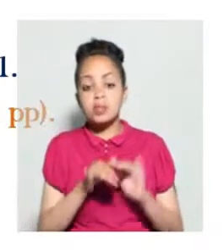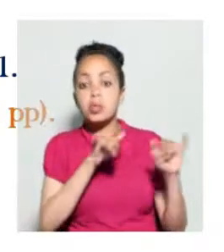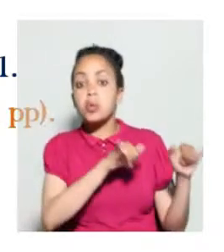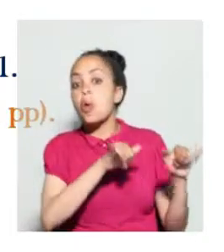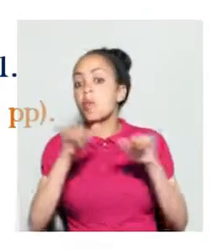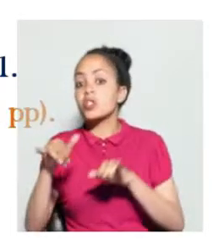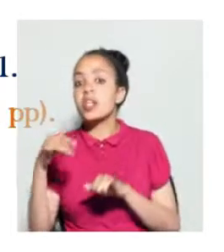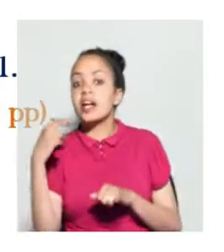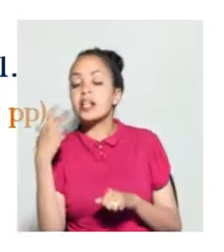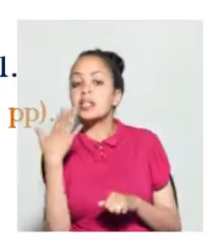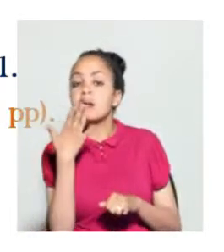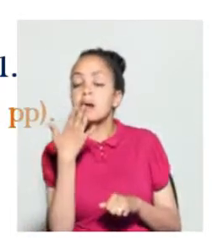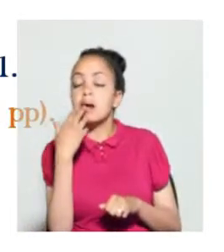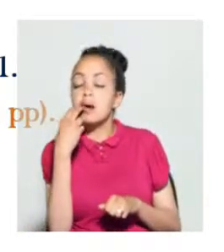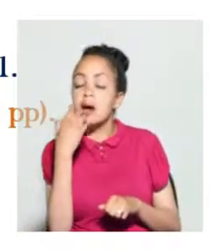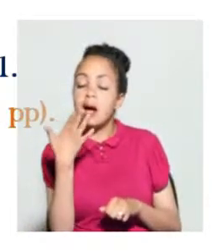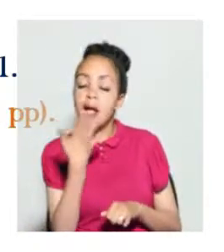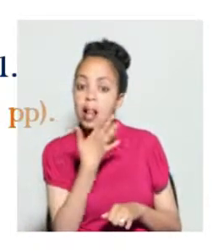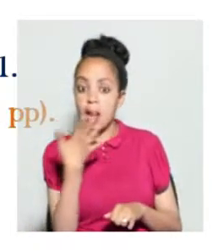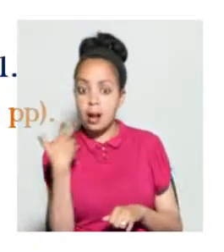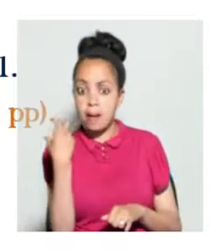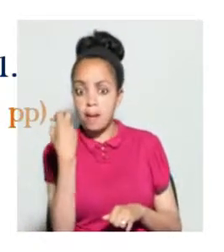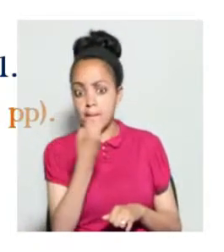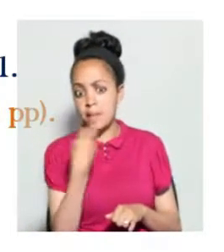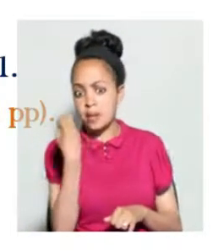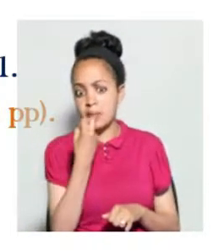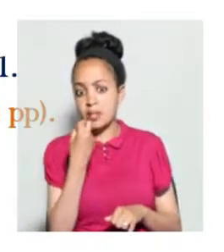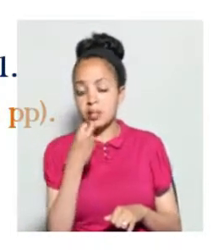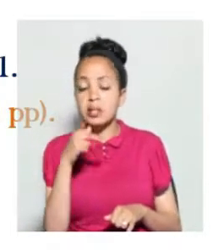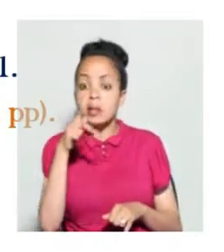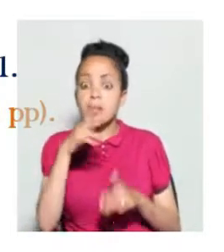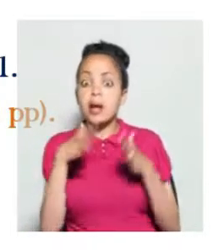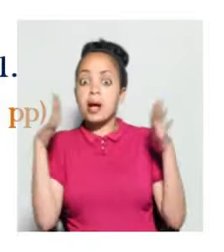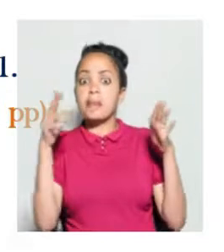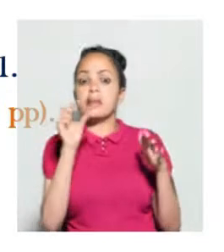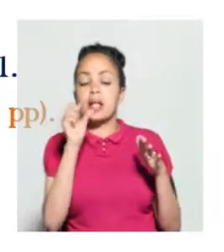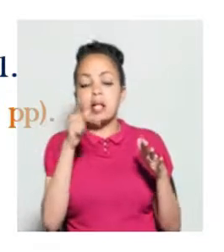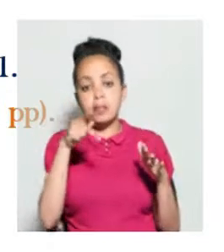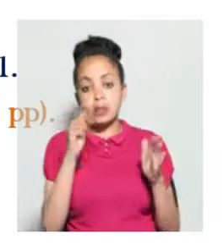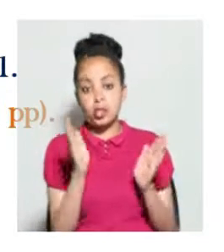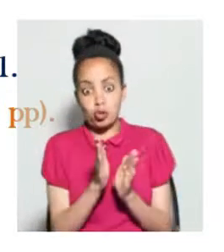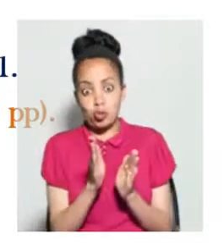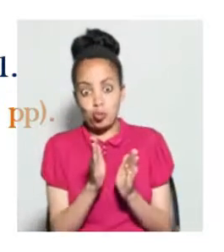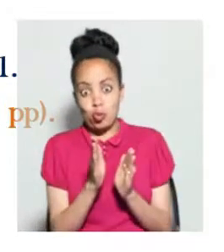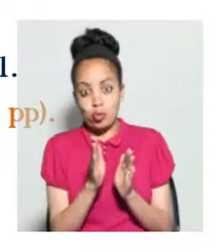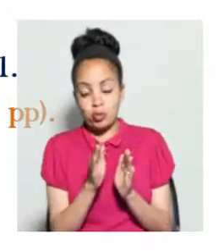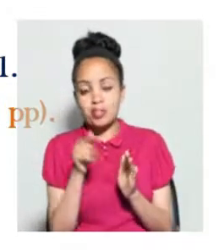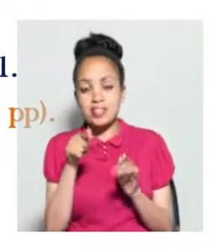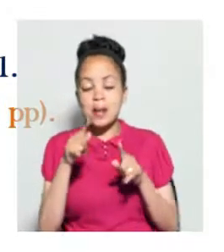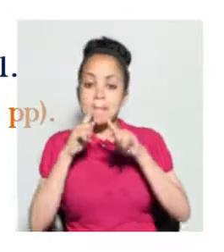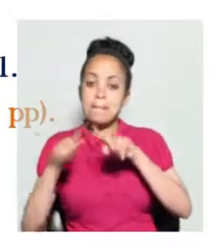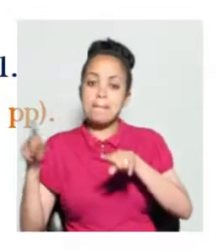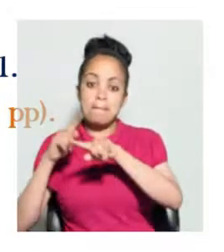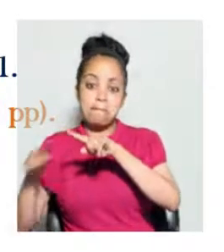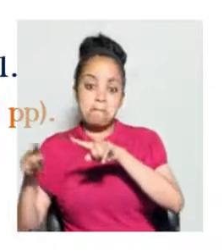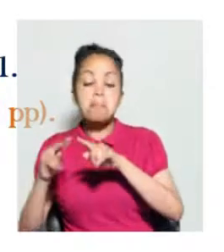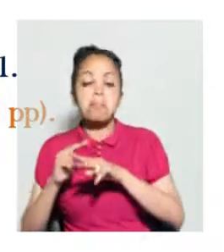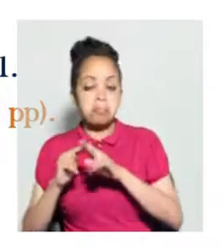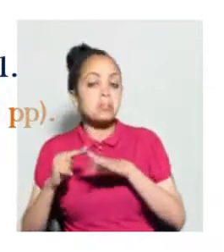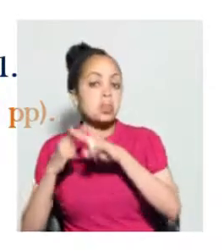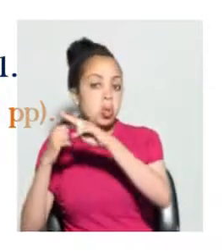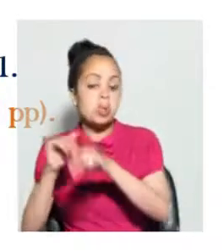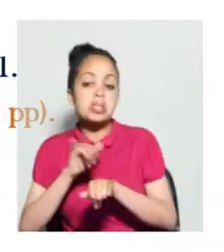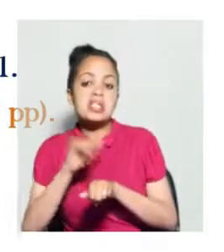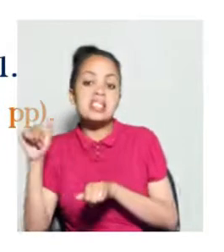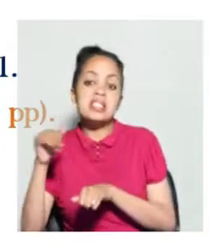homozygous purple flower, P capital, P small, which we call heterozygous, also purple. The